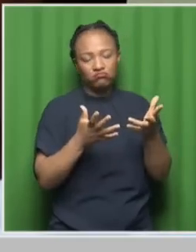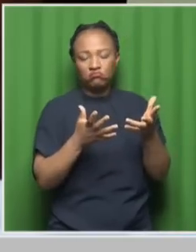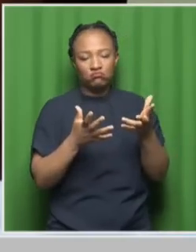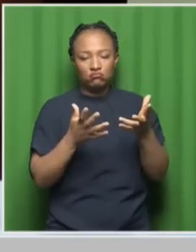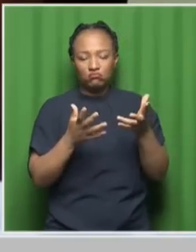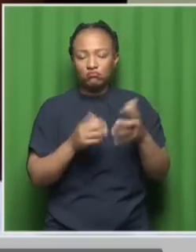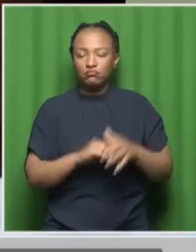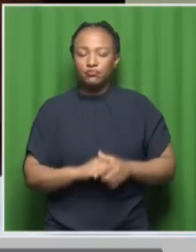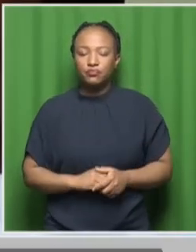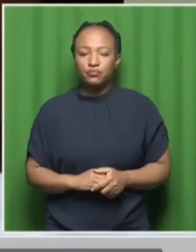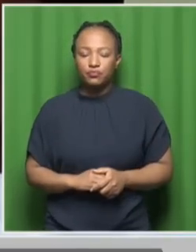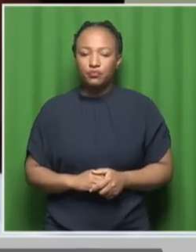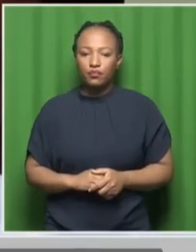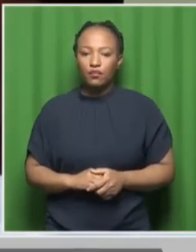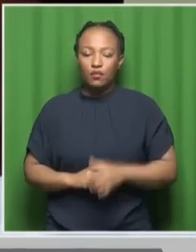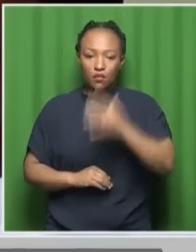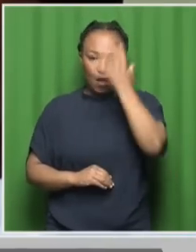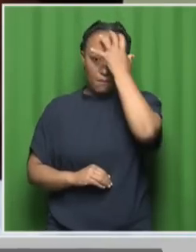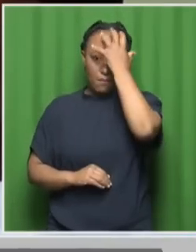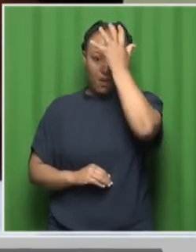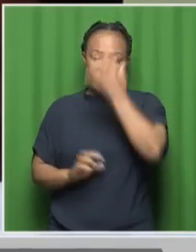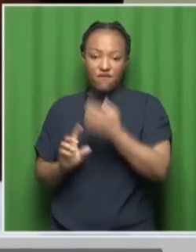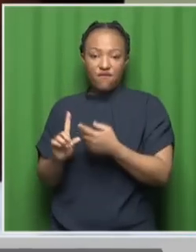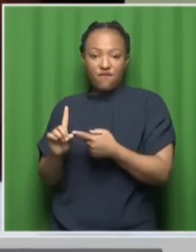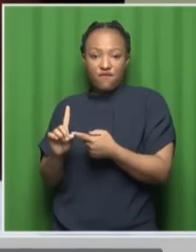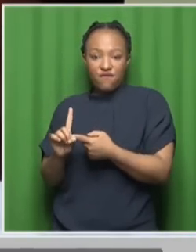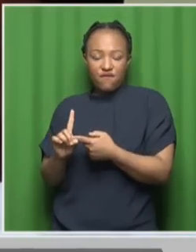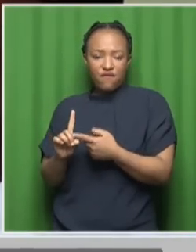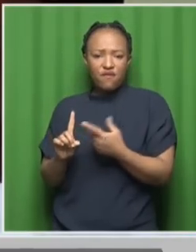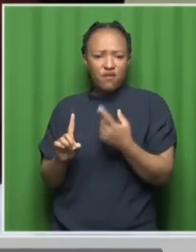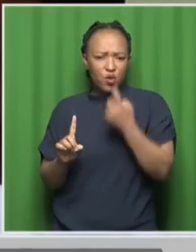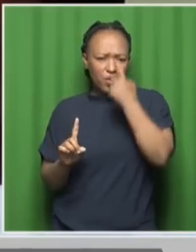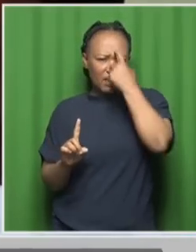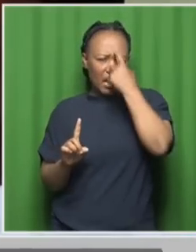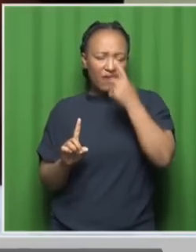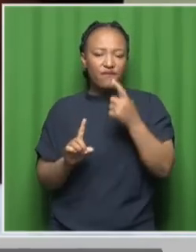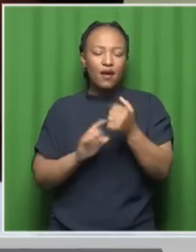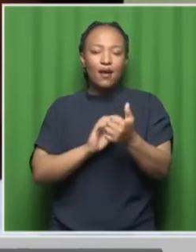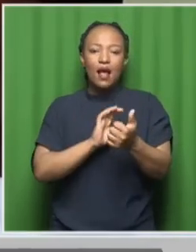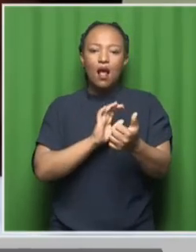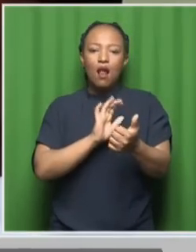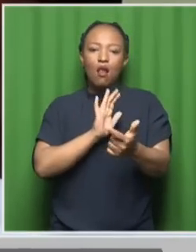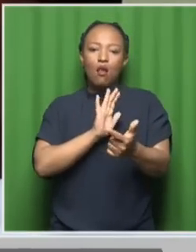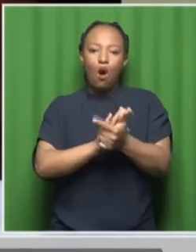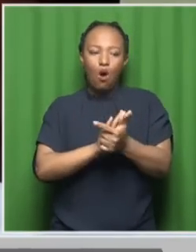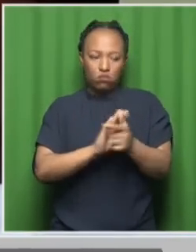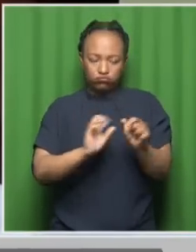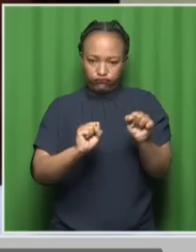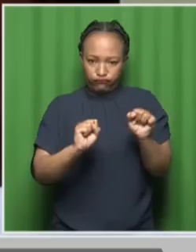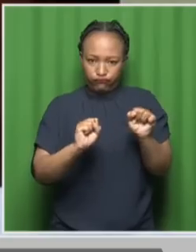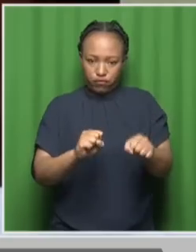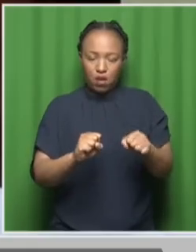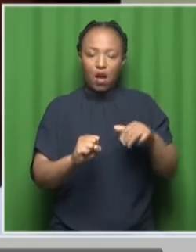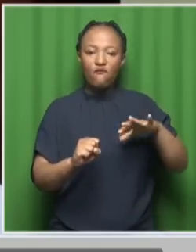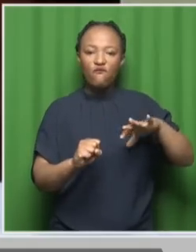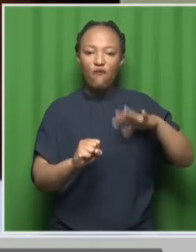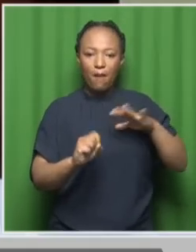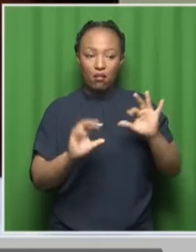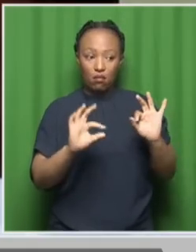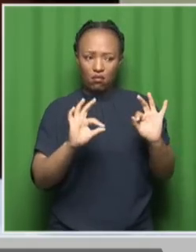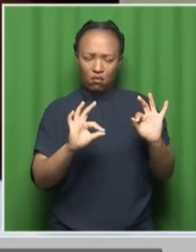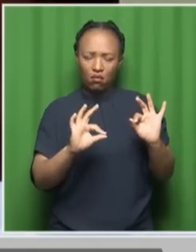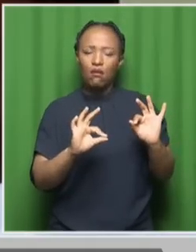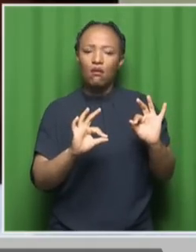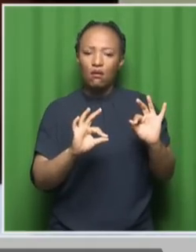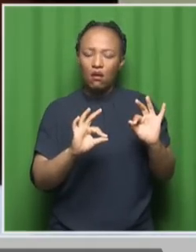Professor Field, do you think that formalizing this sector could actually put an end to illegal mining or the